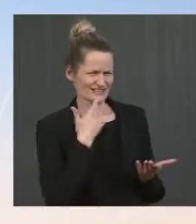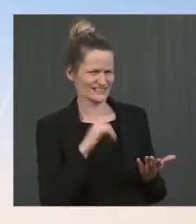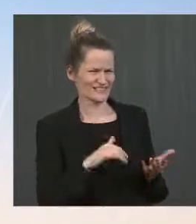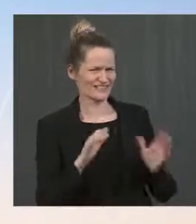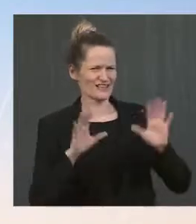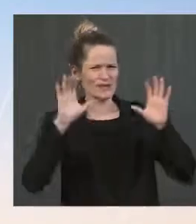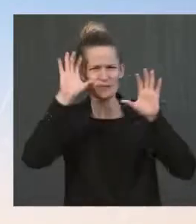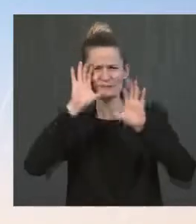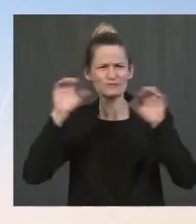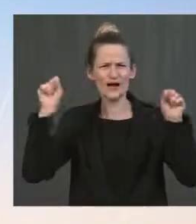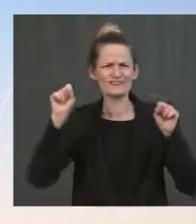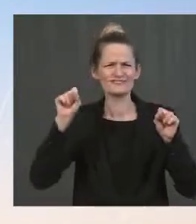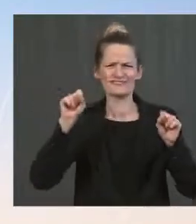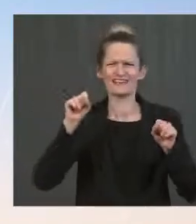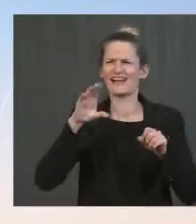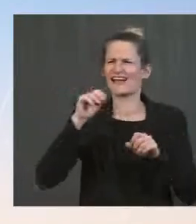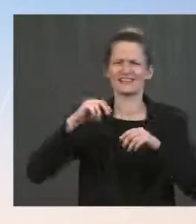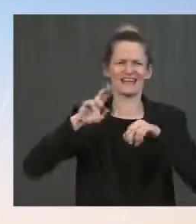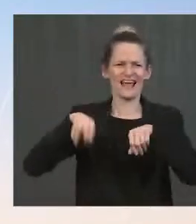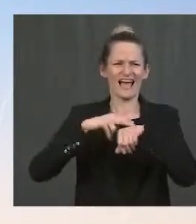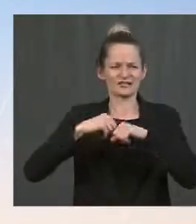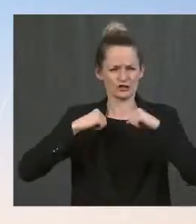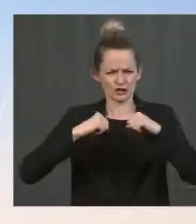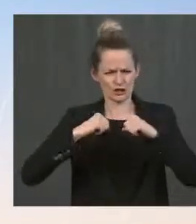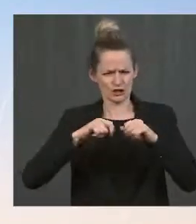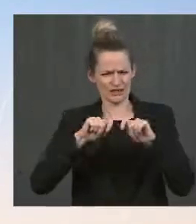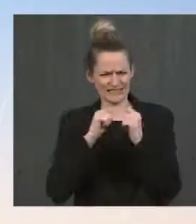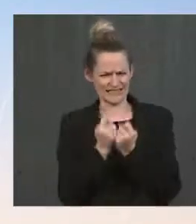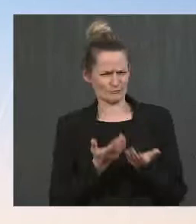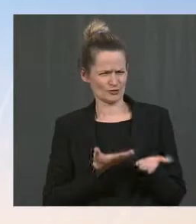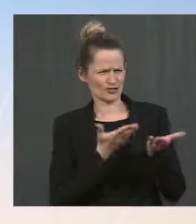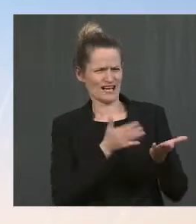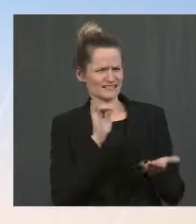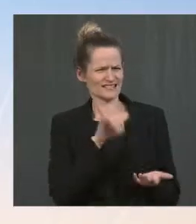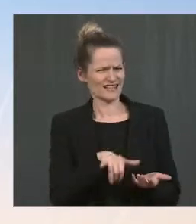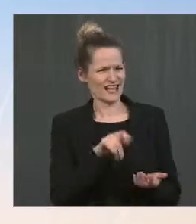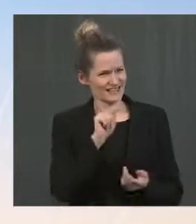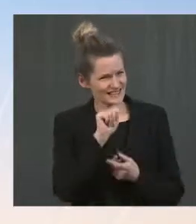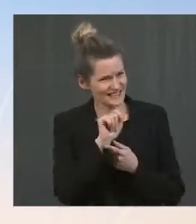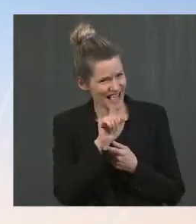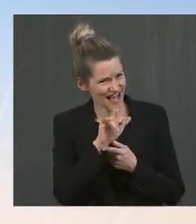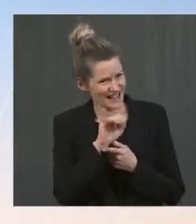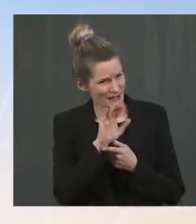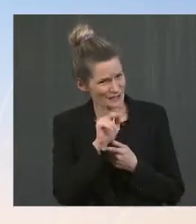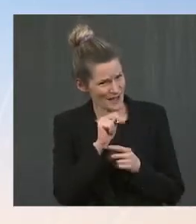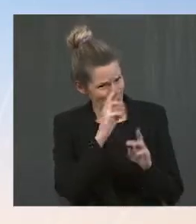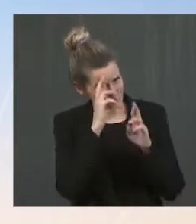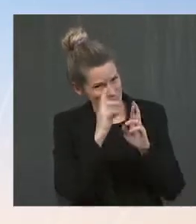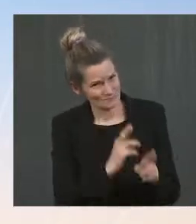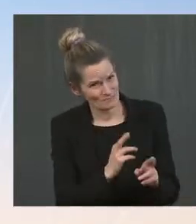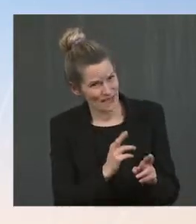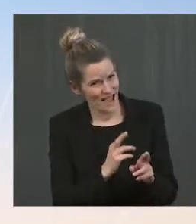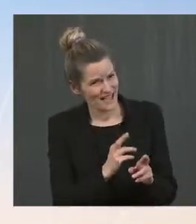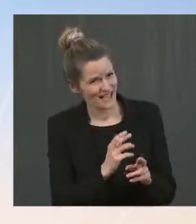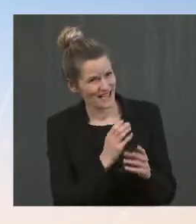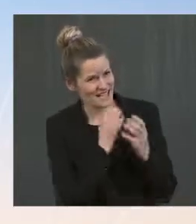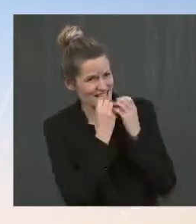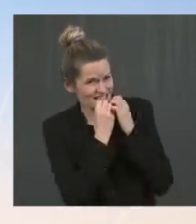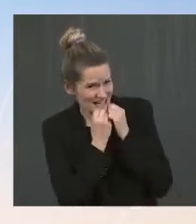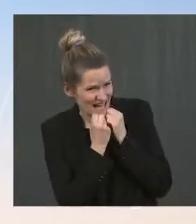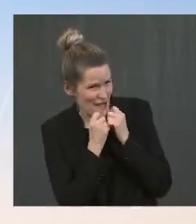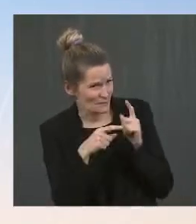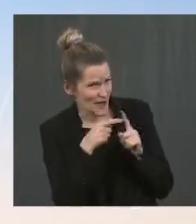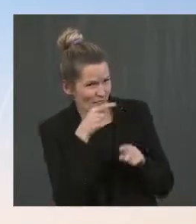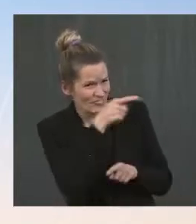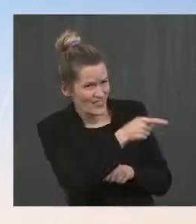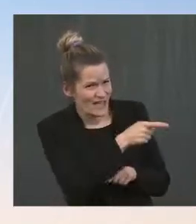security team, would suggest that the Taliban are respected and valued members of the global community. They have not earned that in any way,